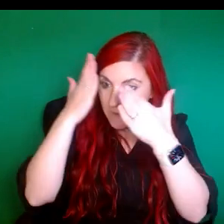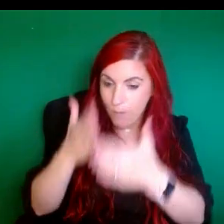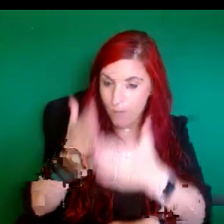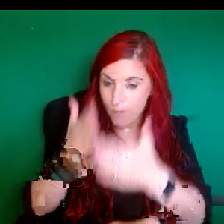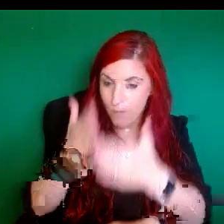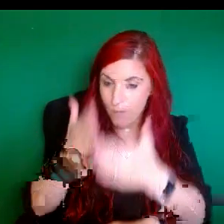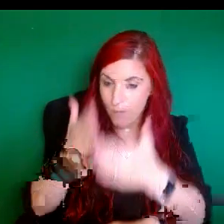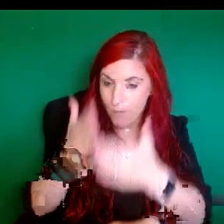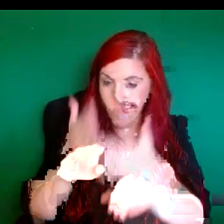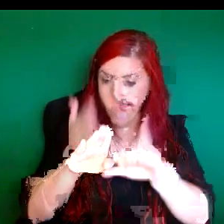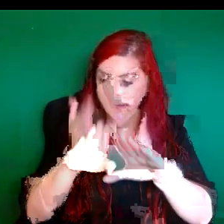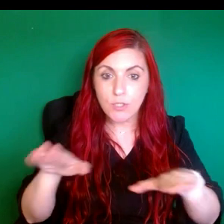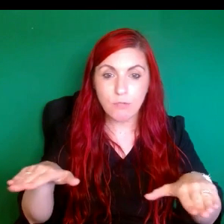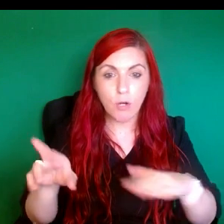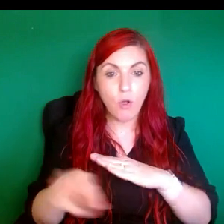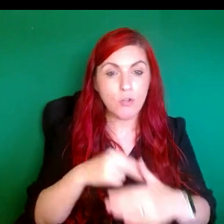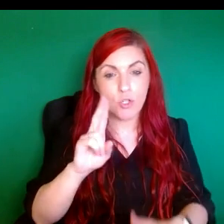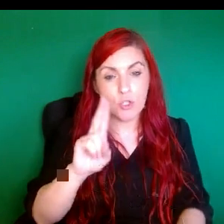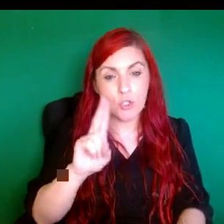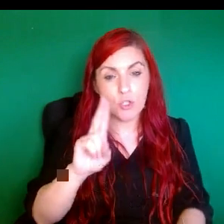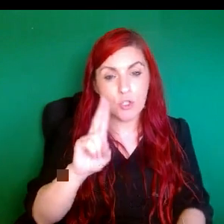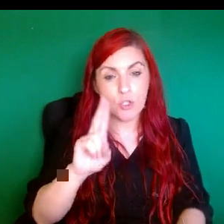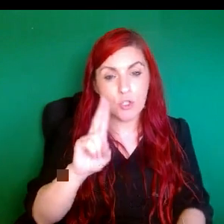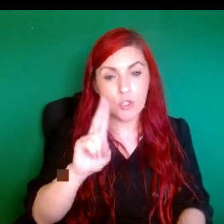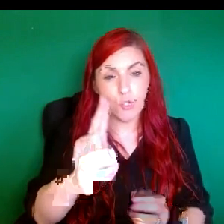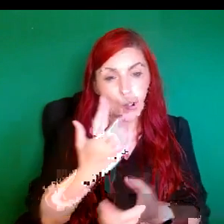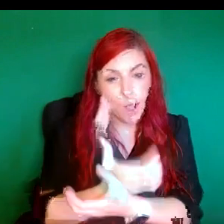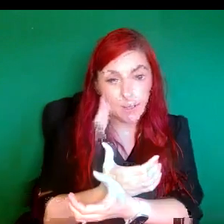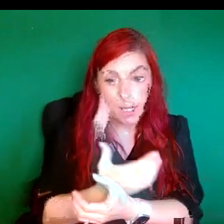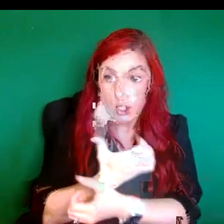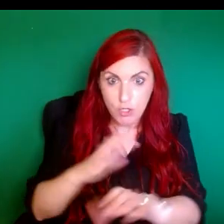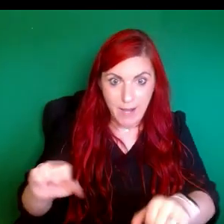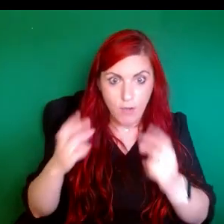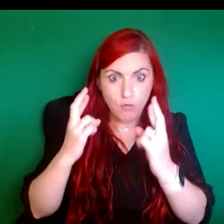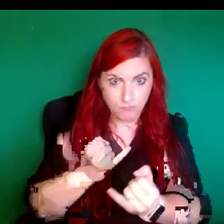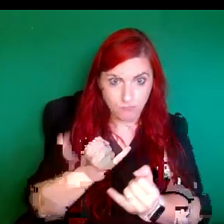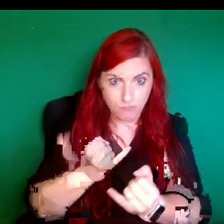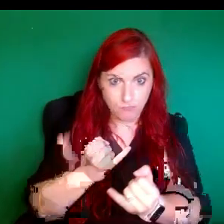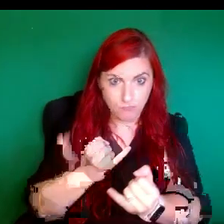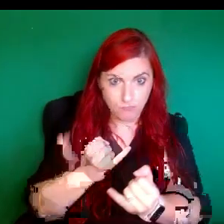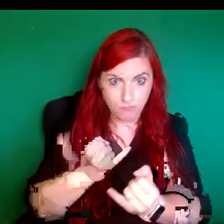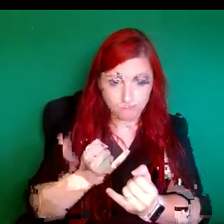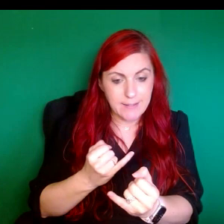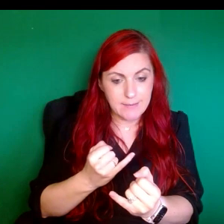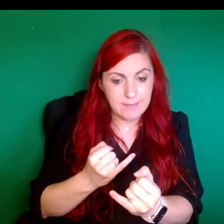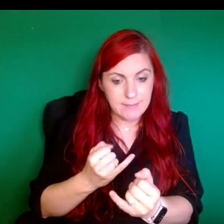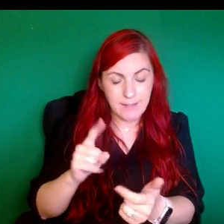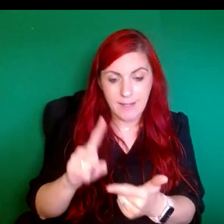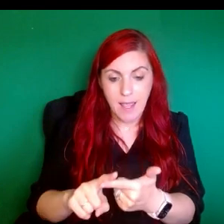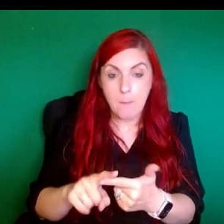Trauma-informed service, those things. So children, human rights of the child, children have to